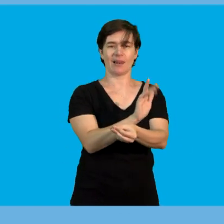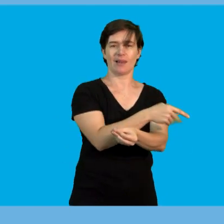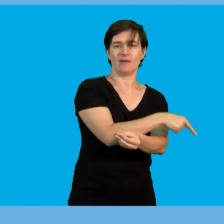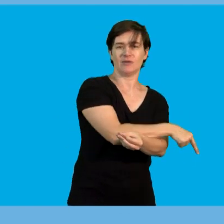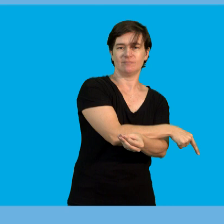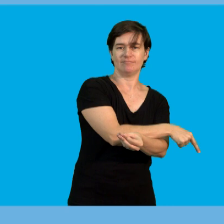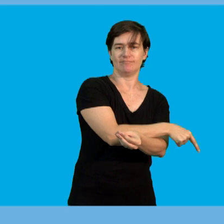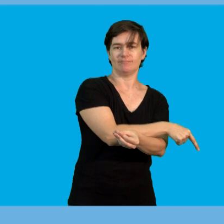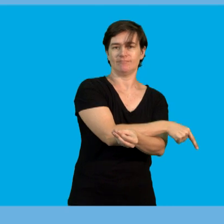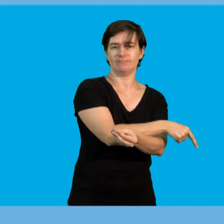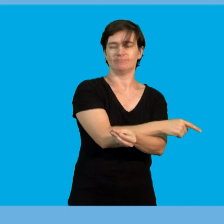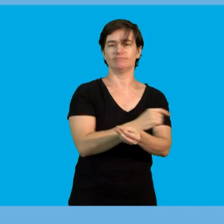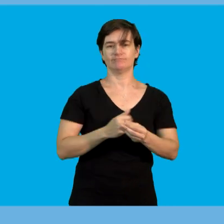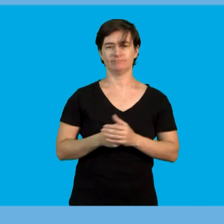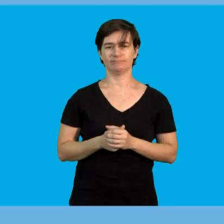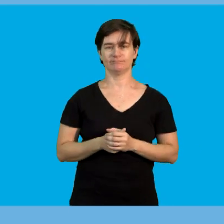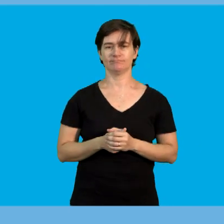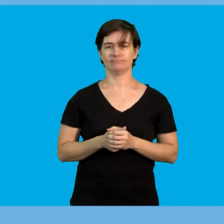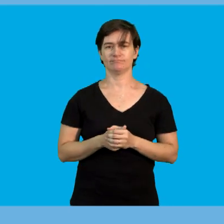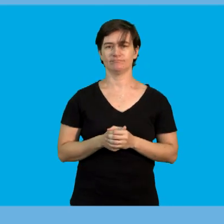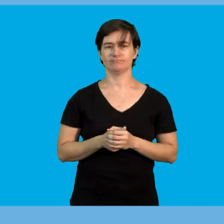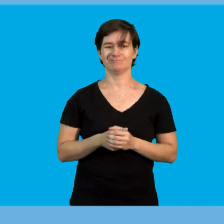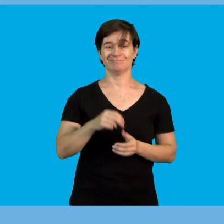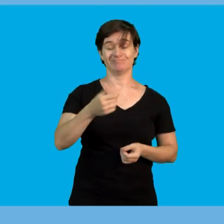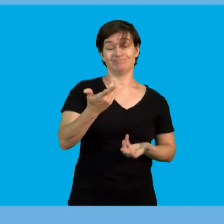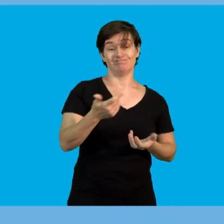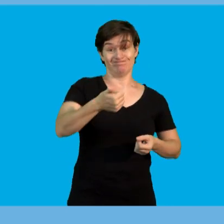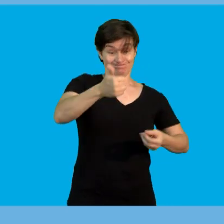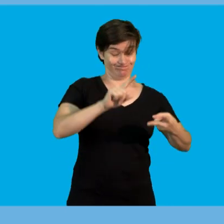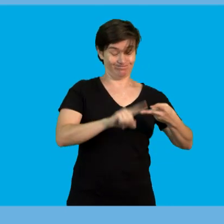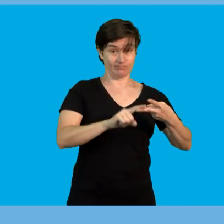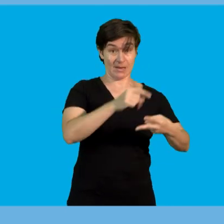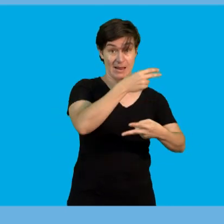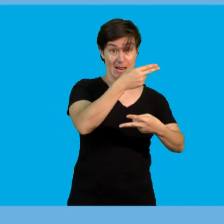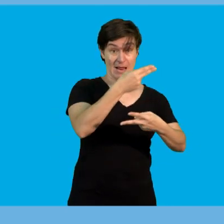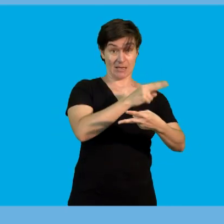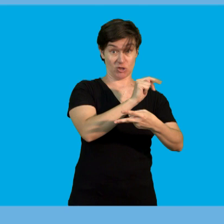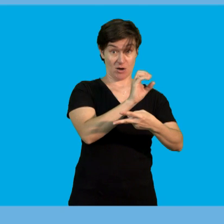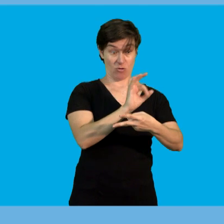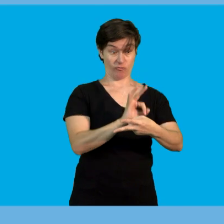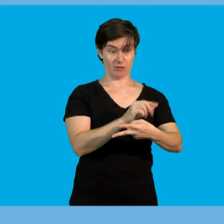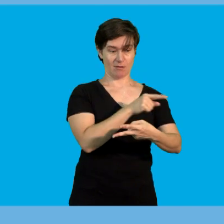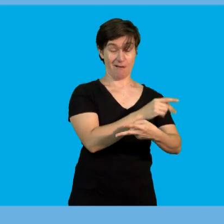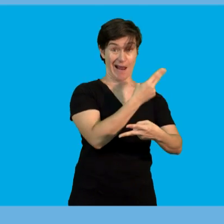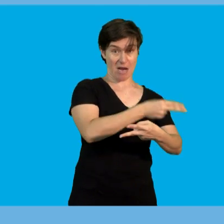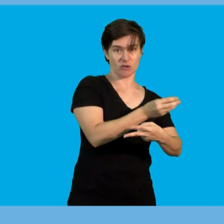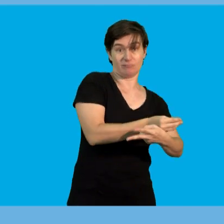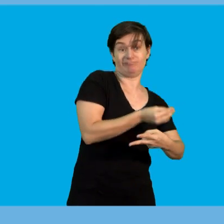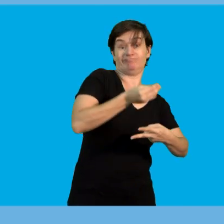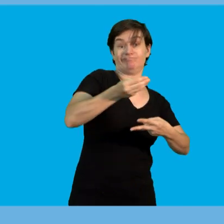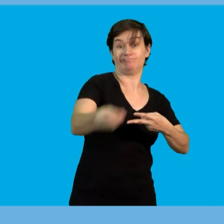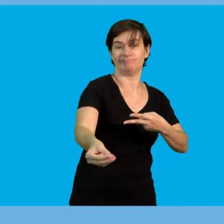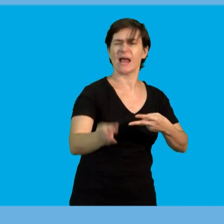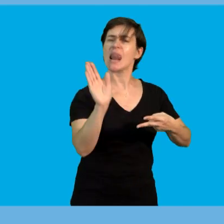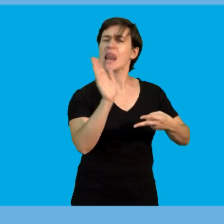our non-metal part of the salt. Now in this particular one, when the H is donated, then the remainder, the NO3,